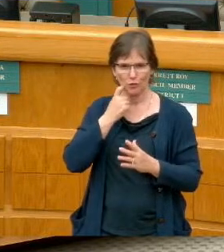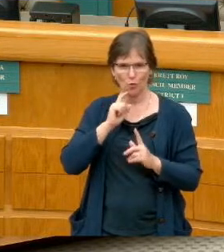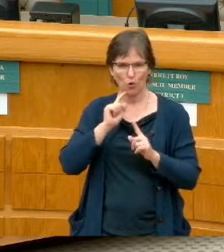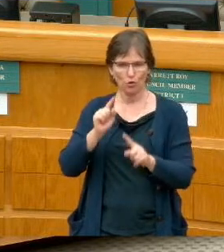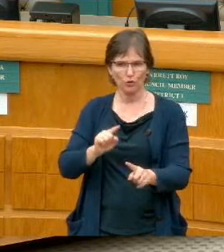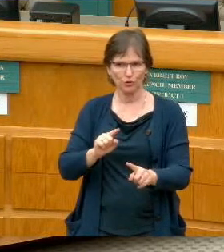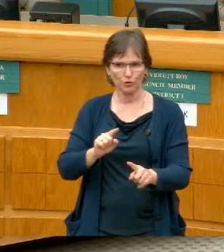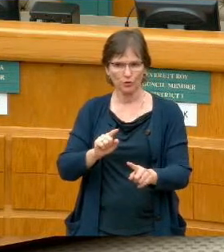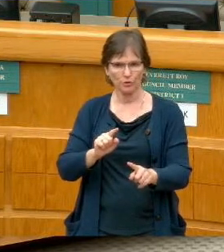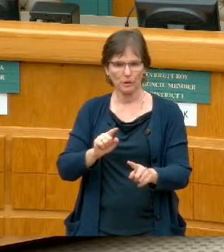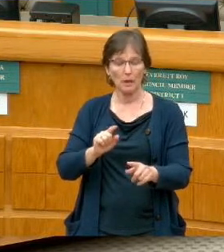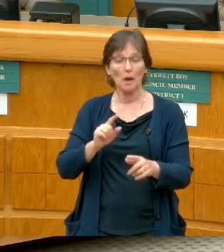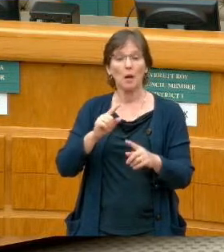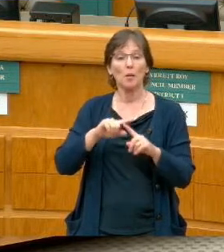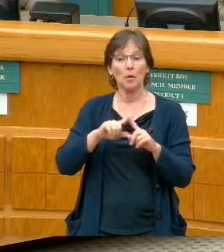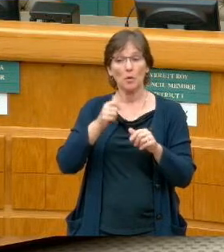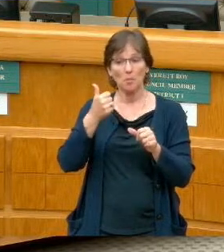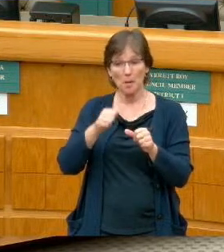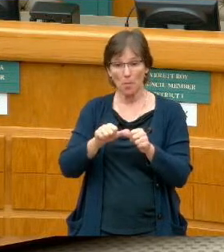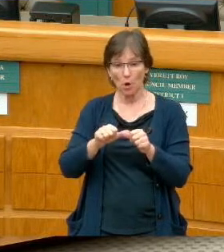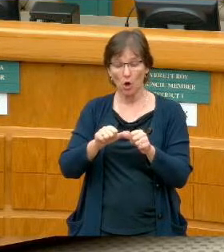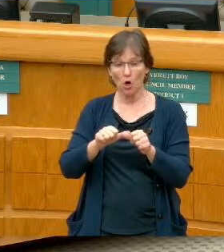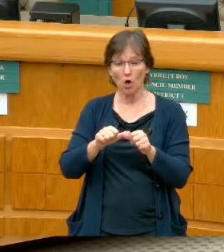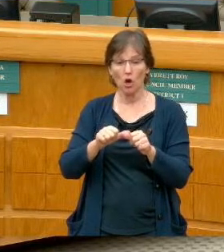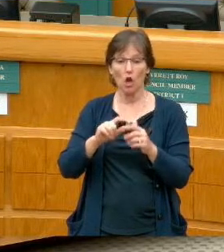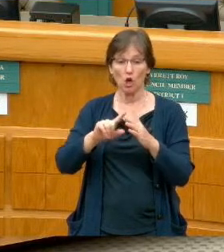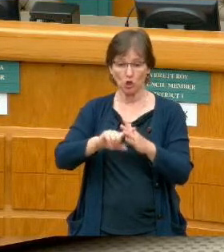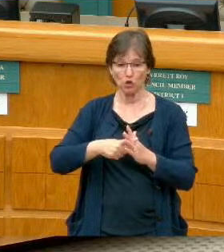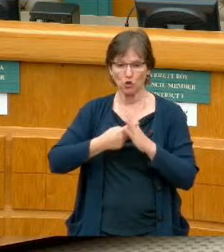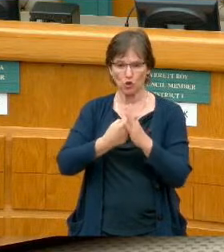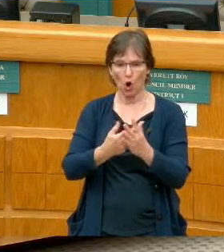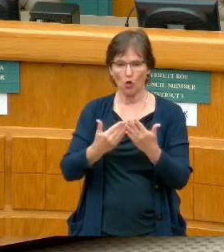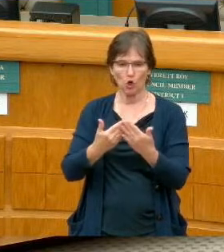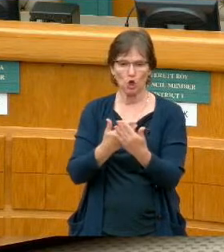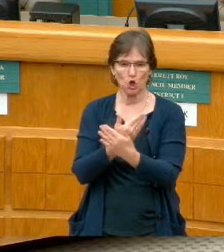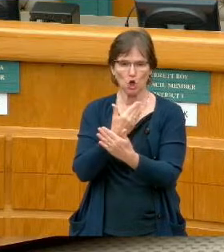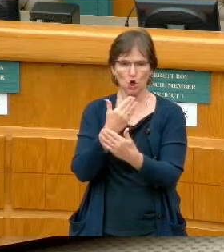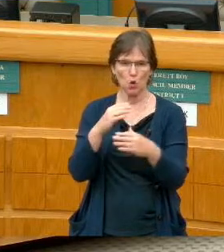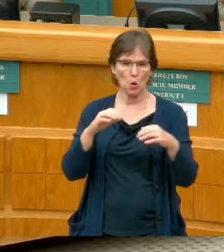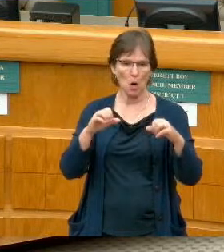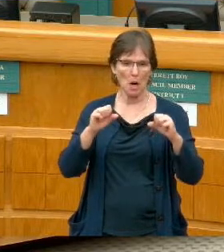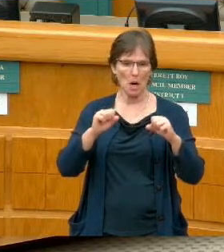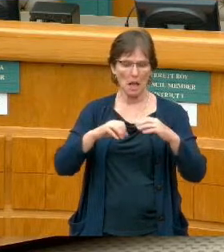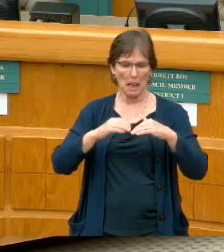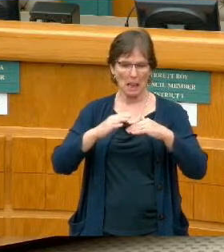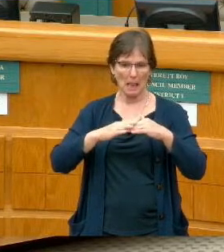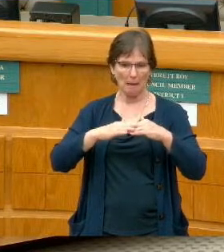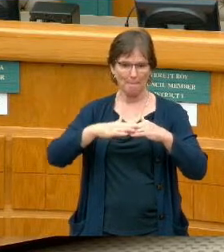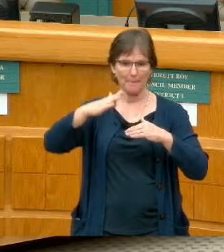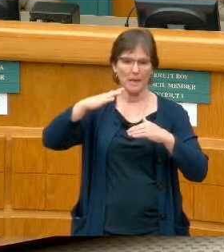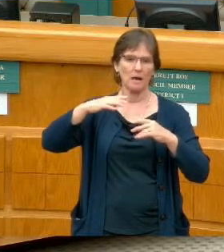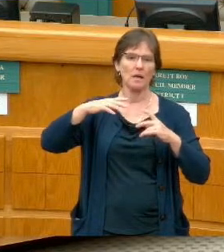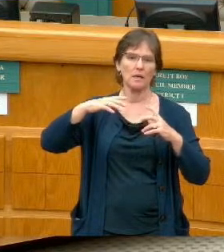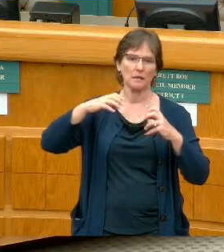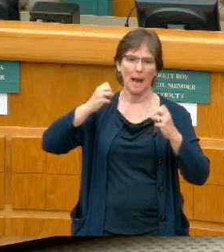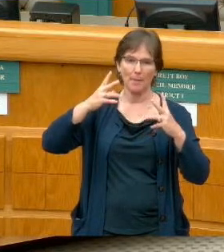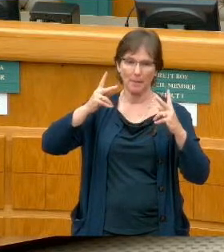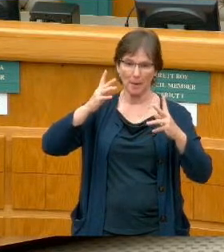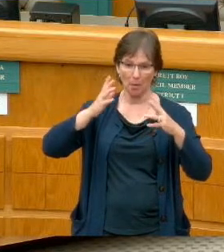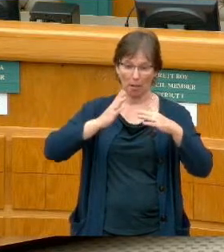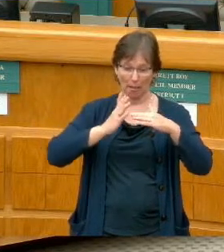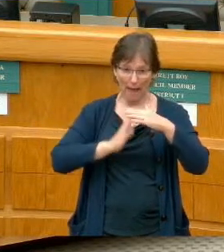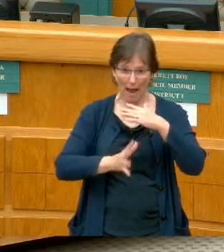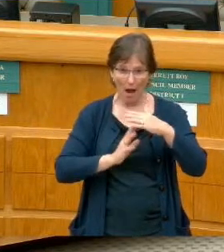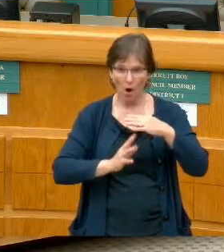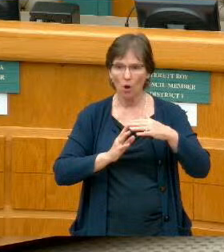the 21st. So again, retail stores, dine-in, office buildings, manufacturing businesses, museum, libraries,